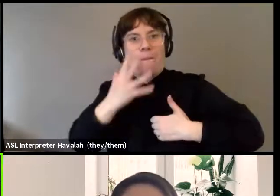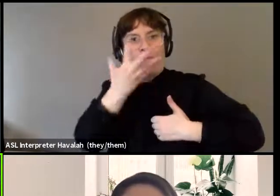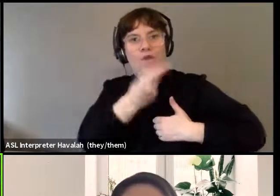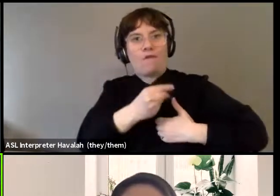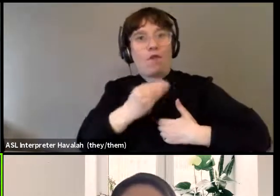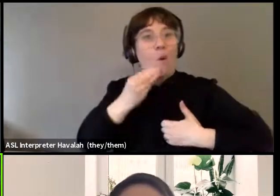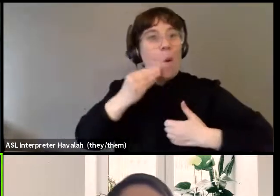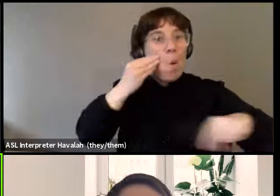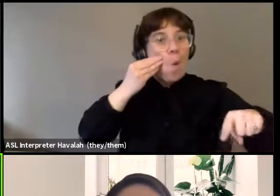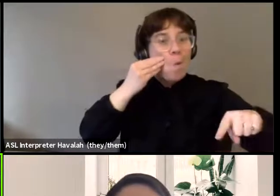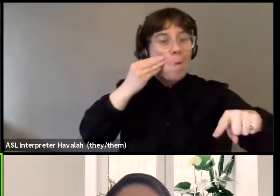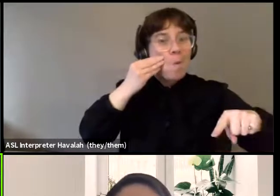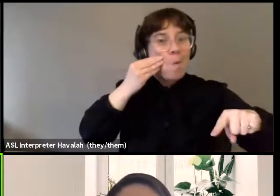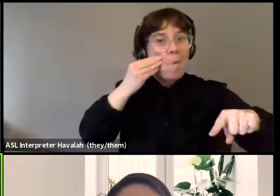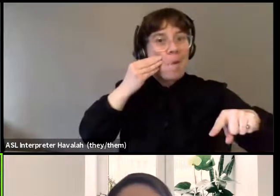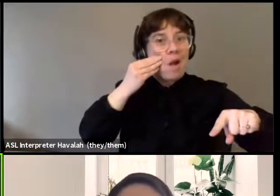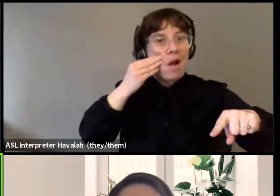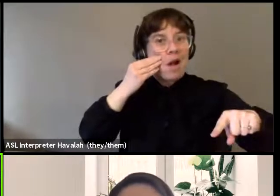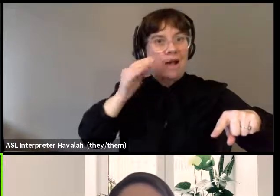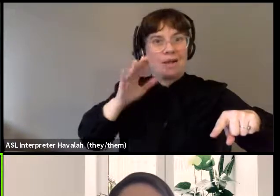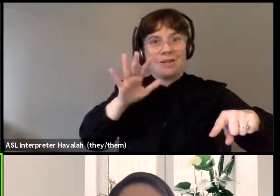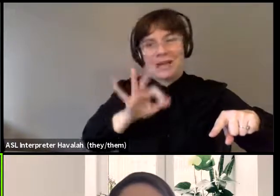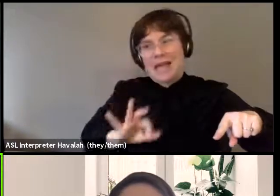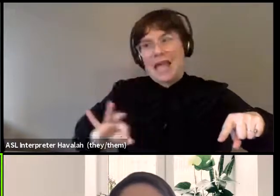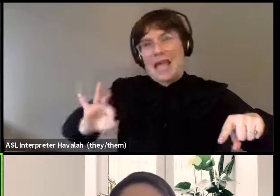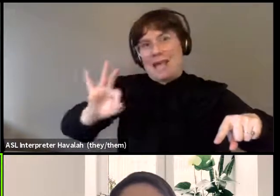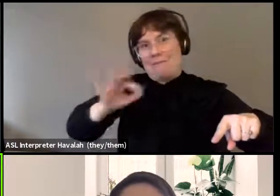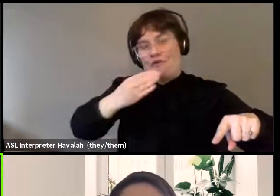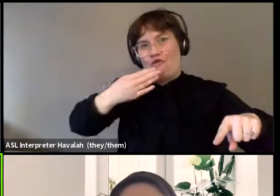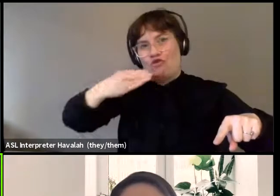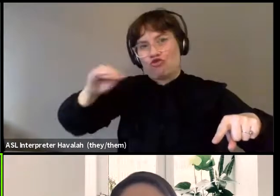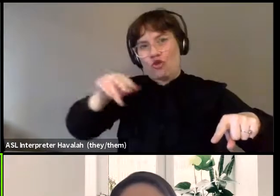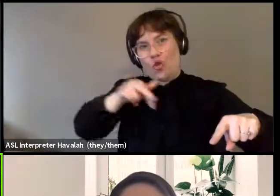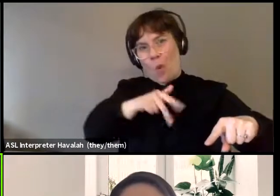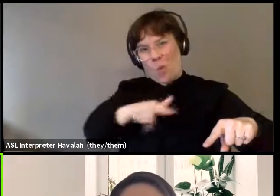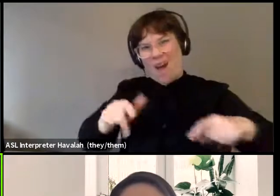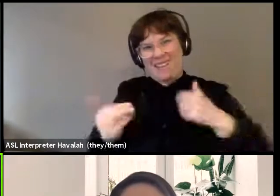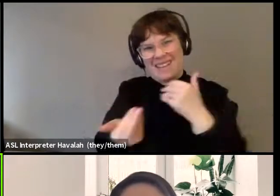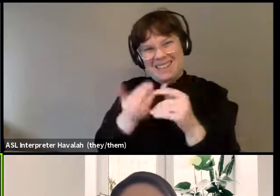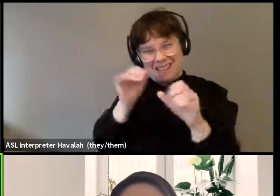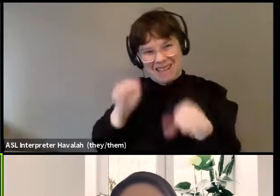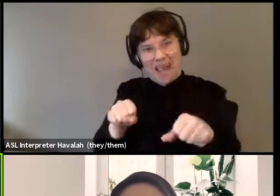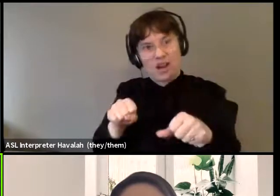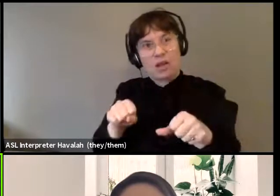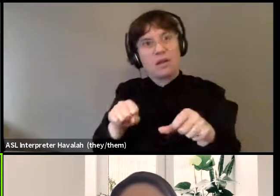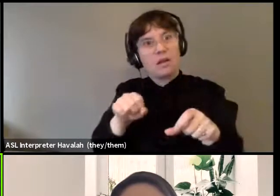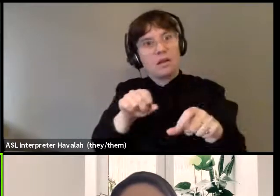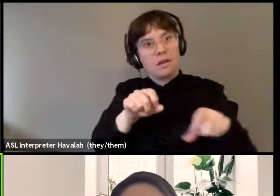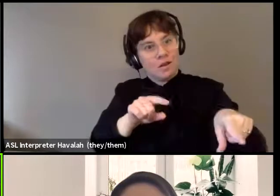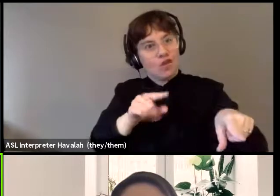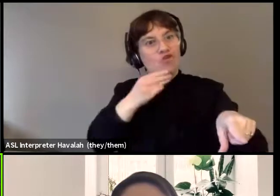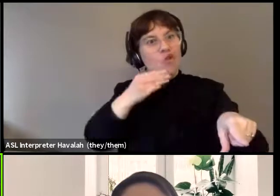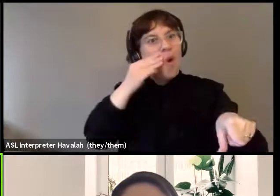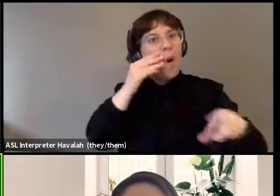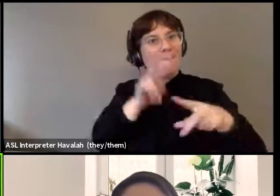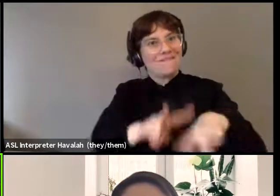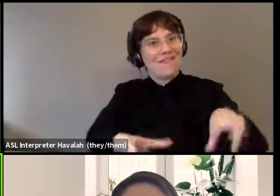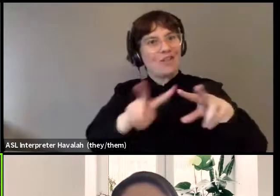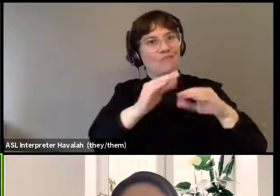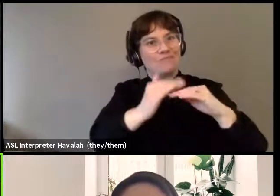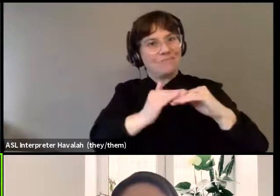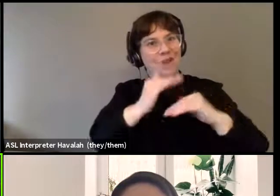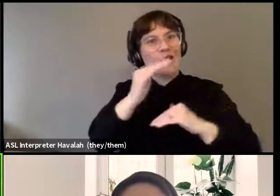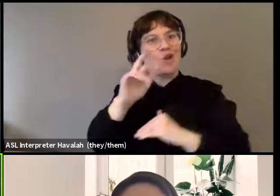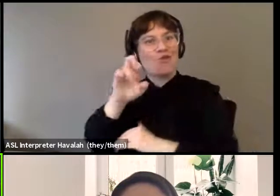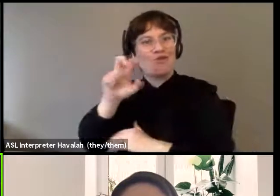home, but you have a really important good and service that's within walking distance of the home. That increases your home value. Those, if you've ever been on